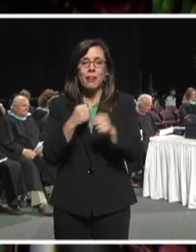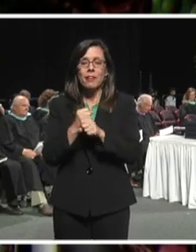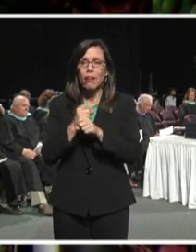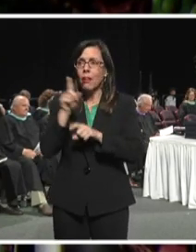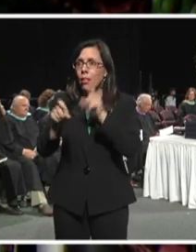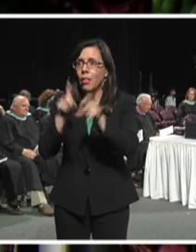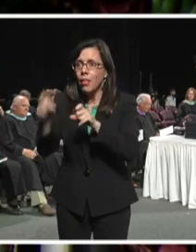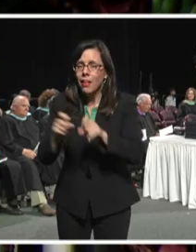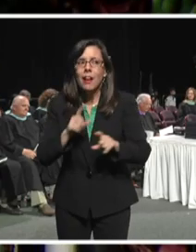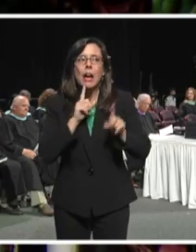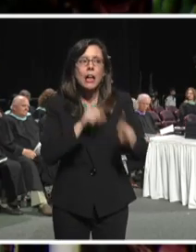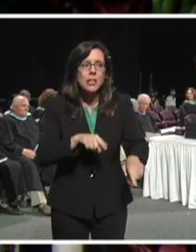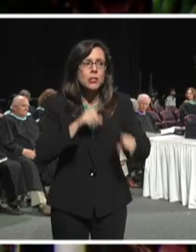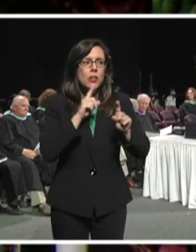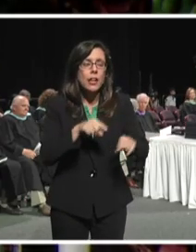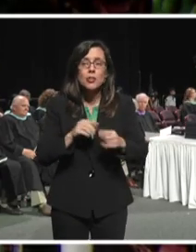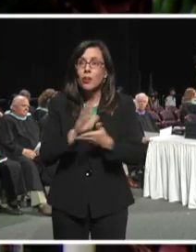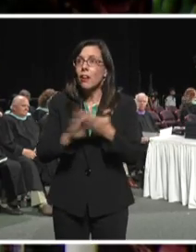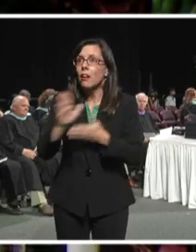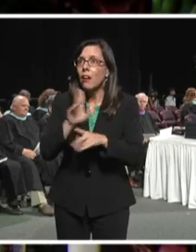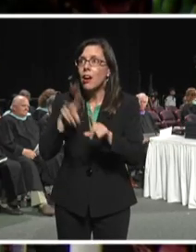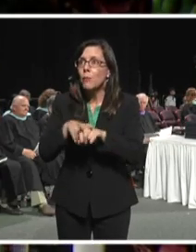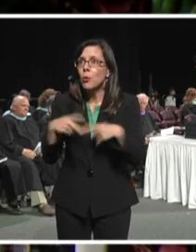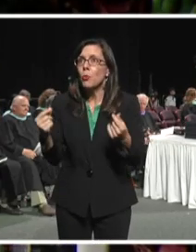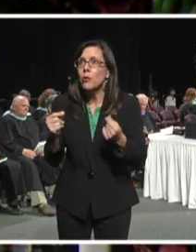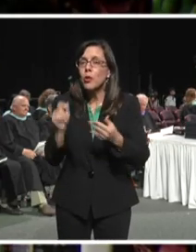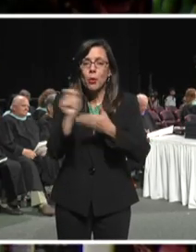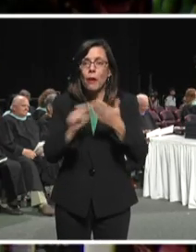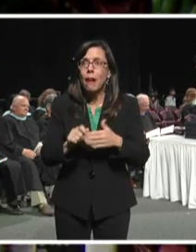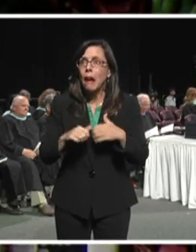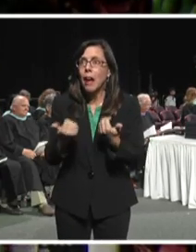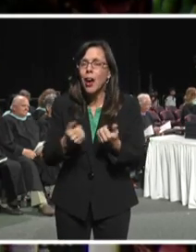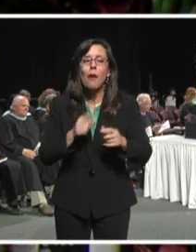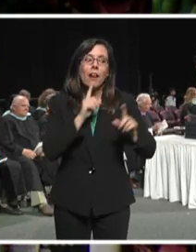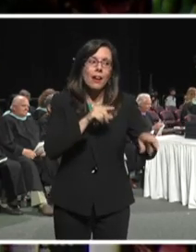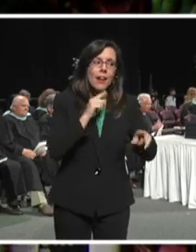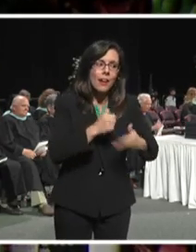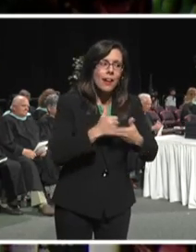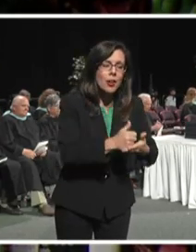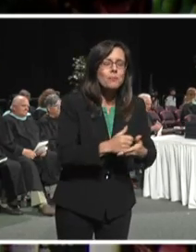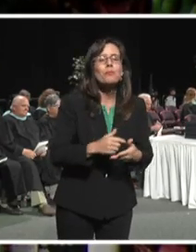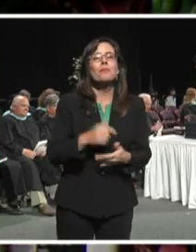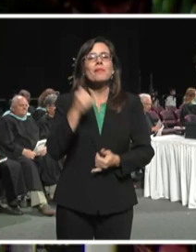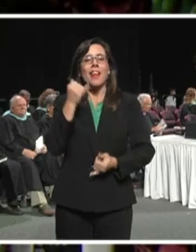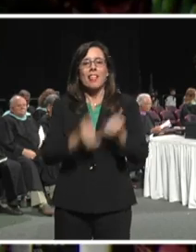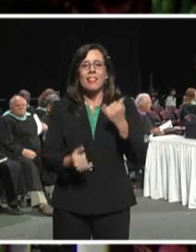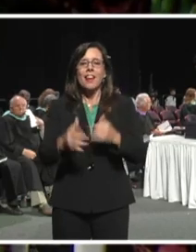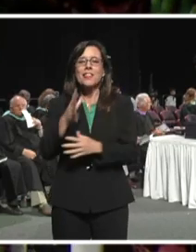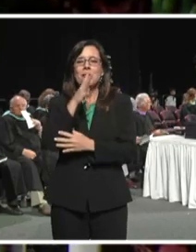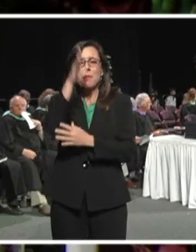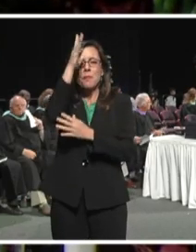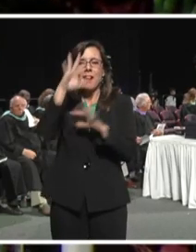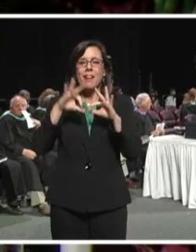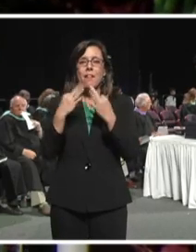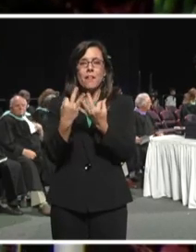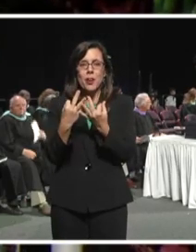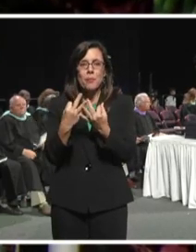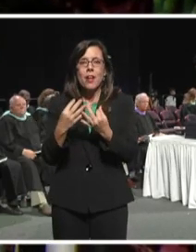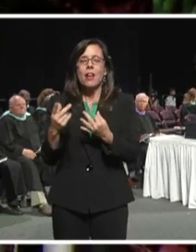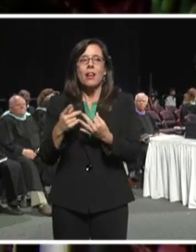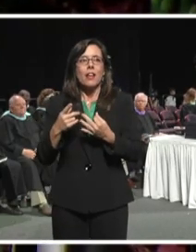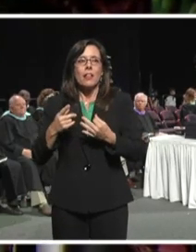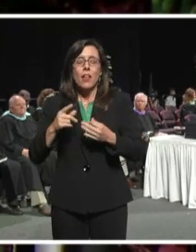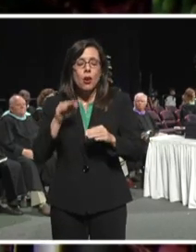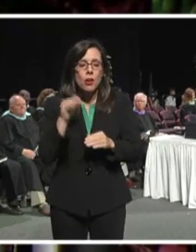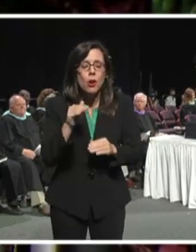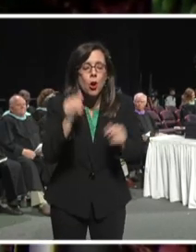endless questions over college applications and essays. And lastly, I would like to thank our parents and family, the ones who frantically woke